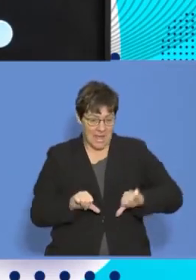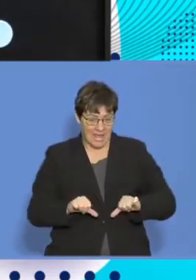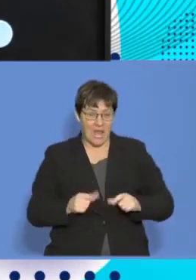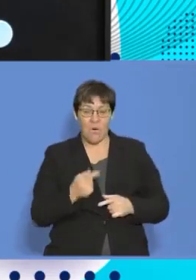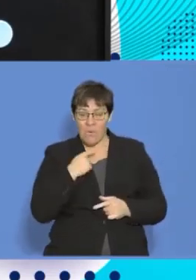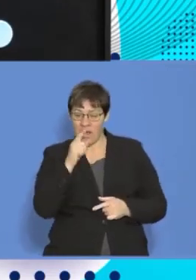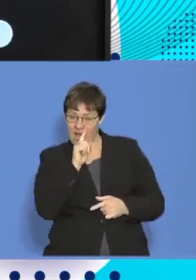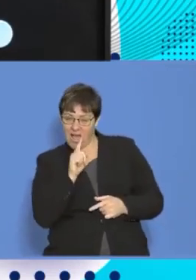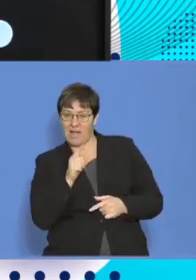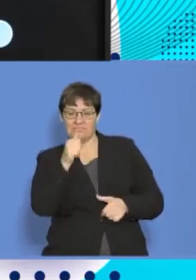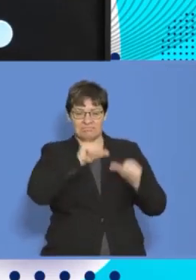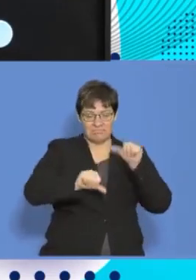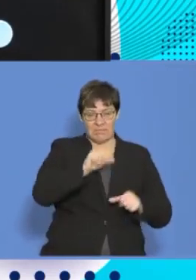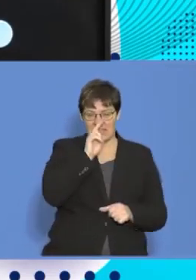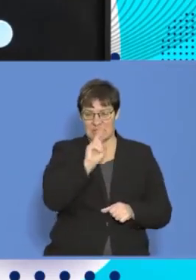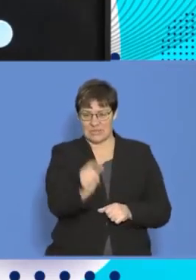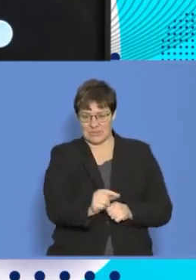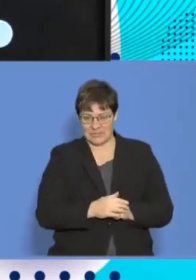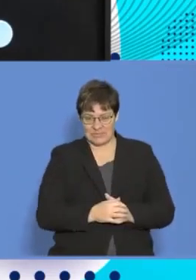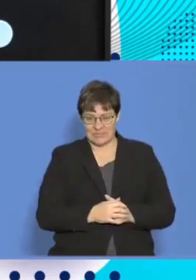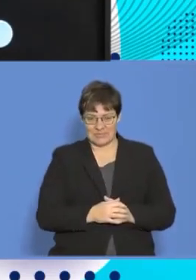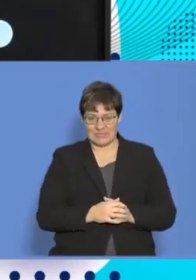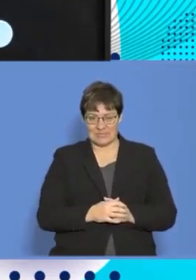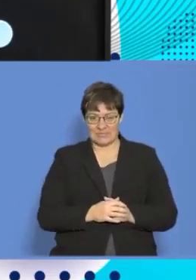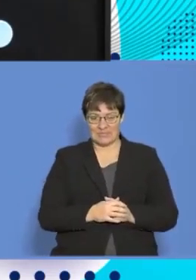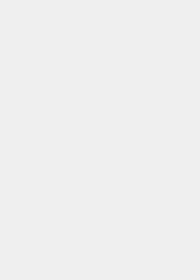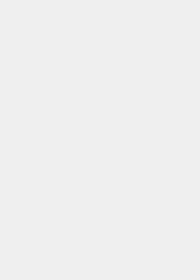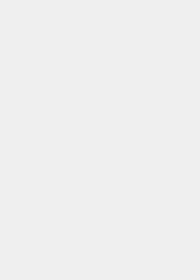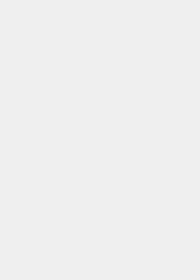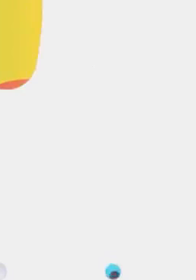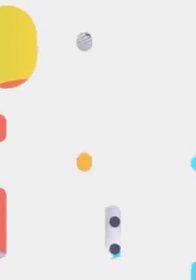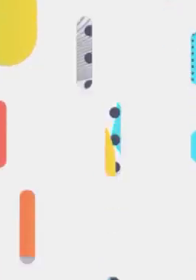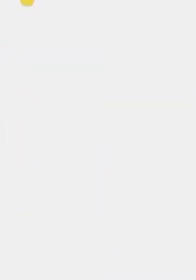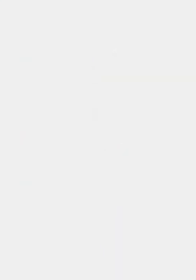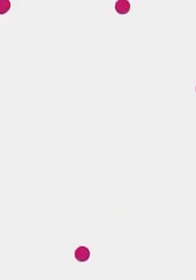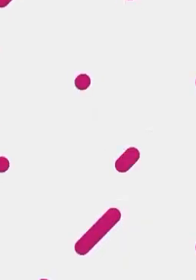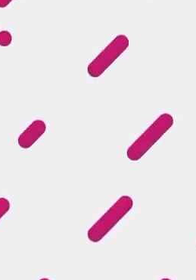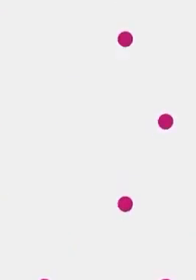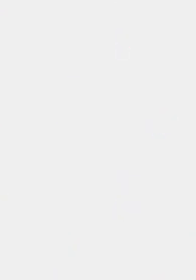back, we will digest those with chemical digestion. See you in a bit.